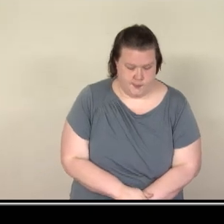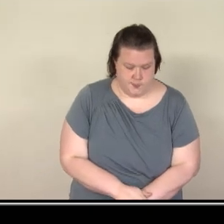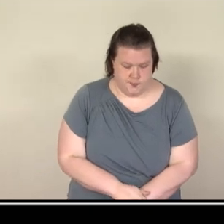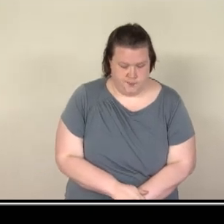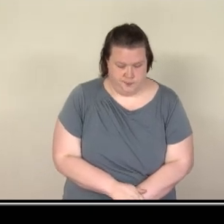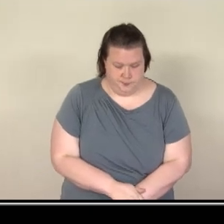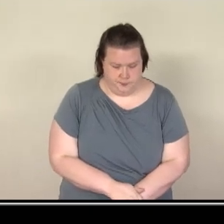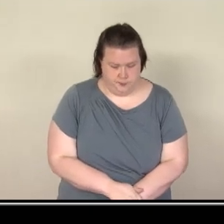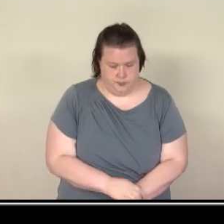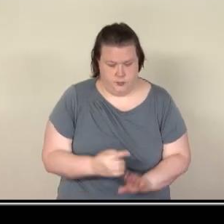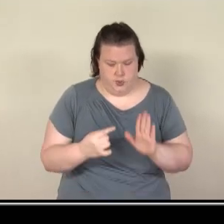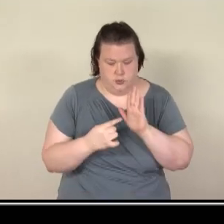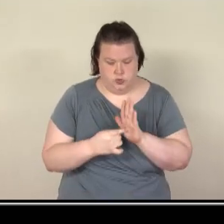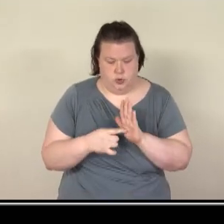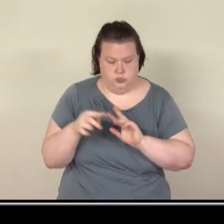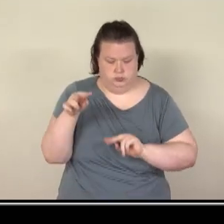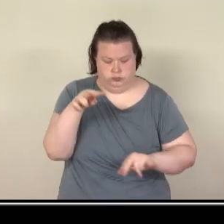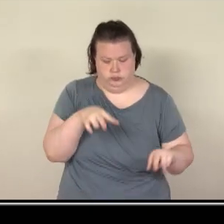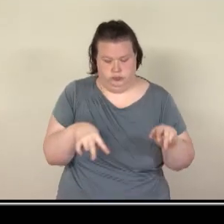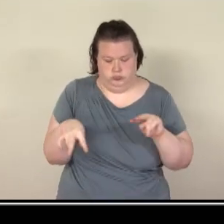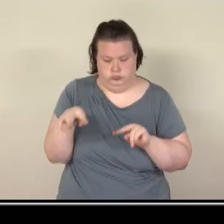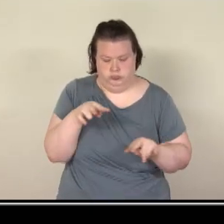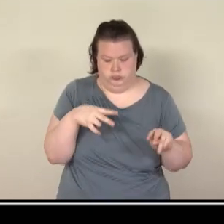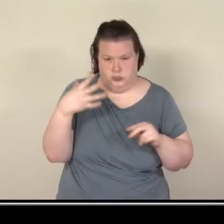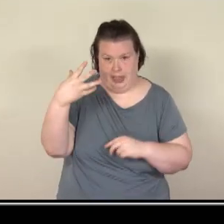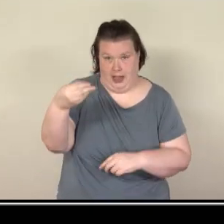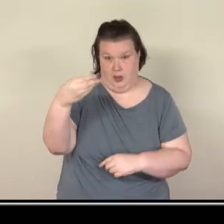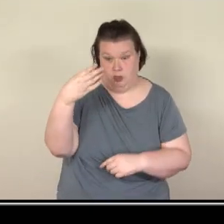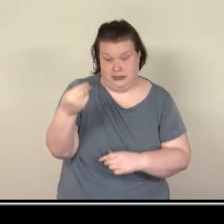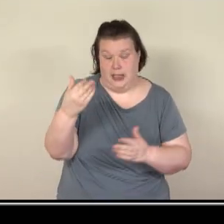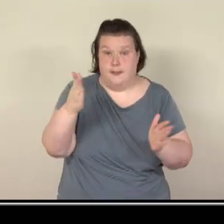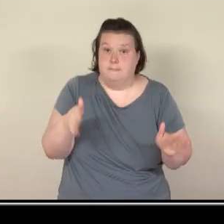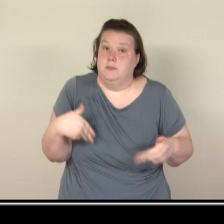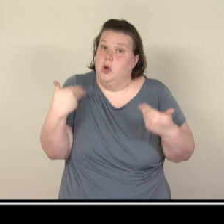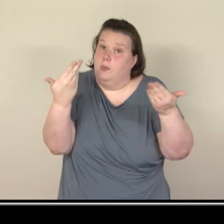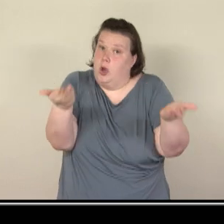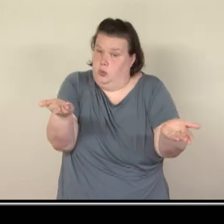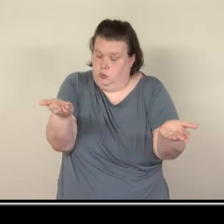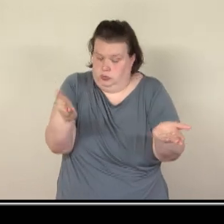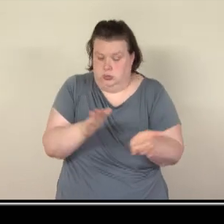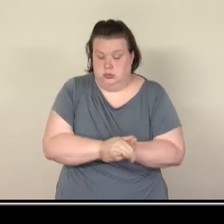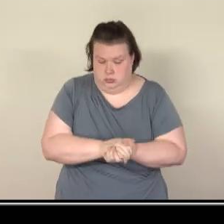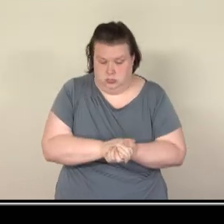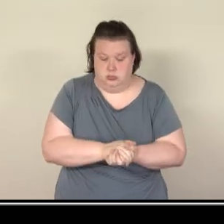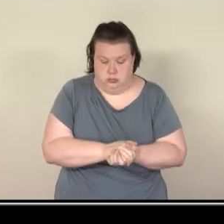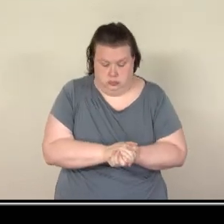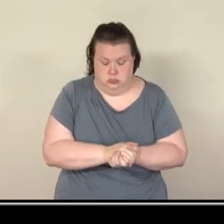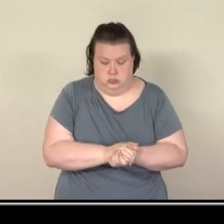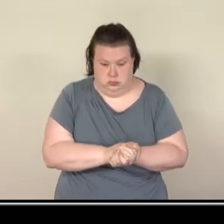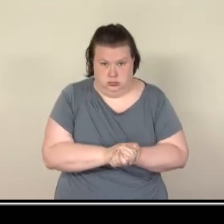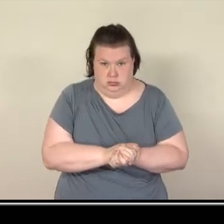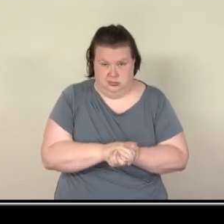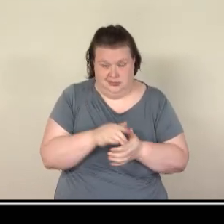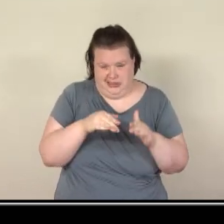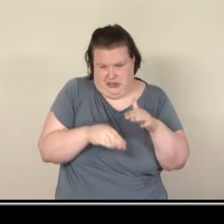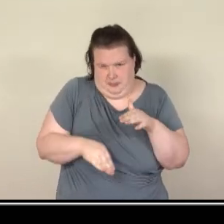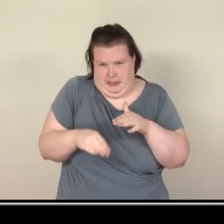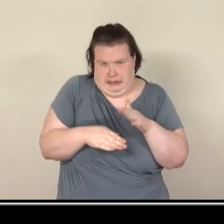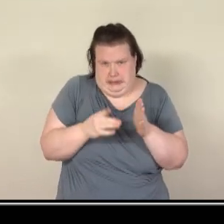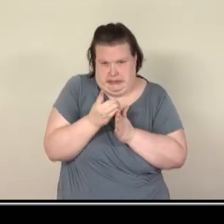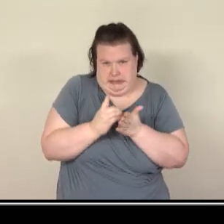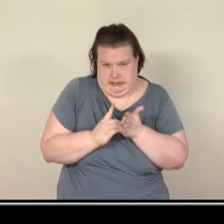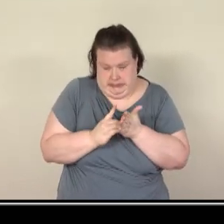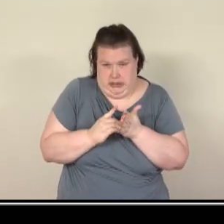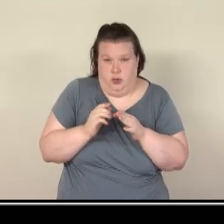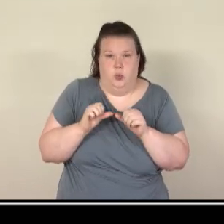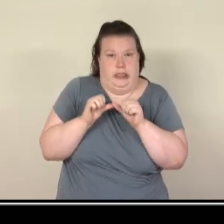And then just wanted to share a quick view of the proposed exterior concept. Again, this is at the schematic design level, so we're going to continue to work through